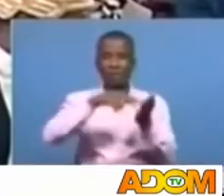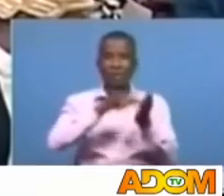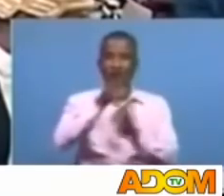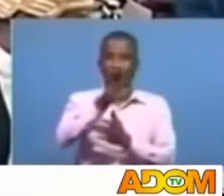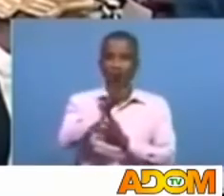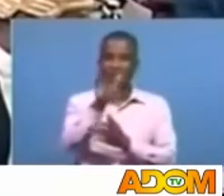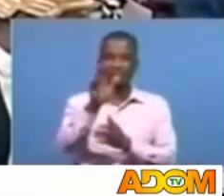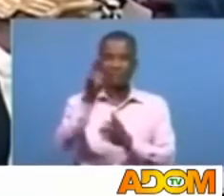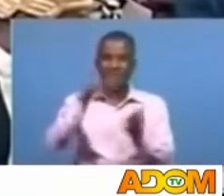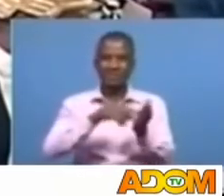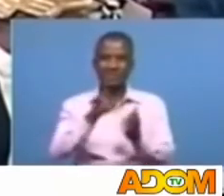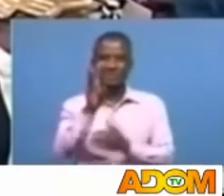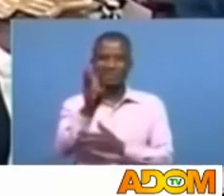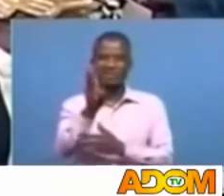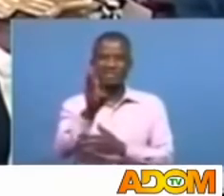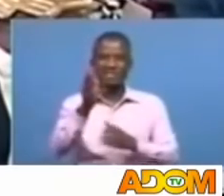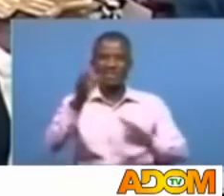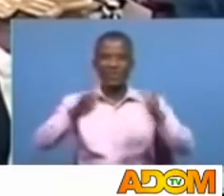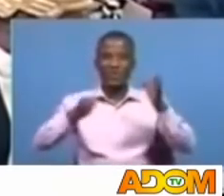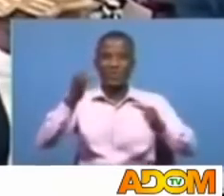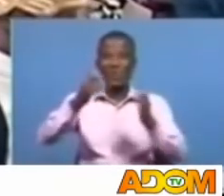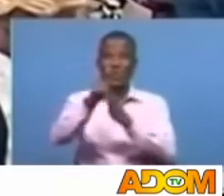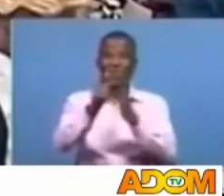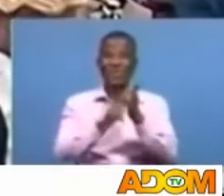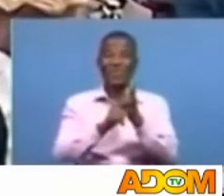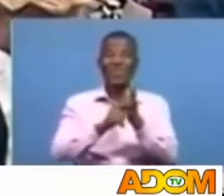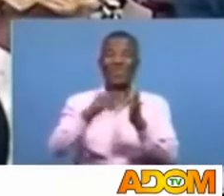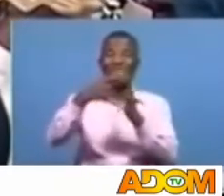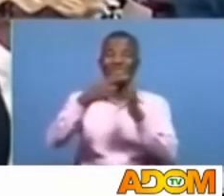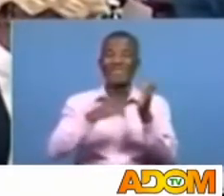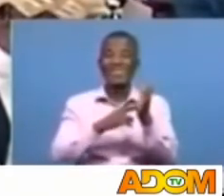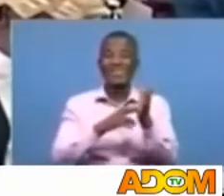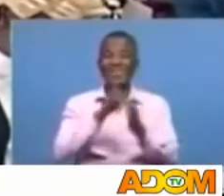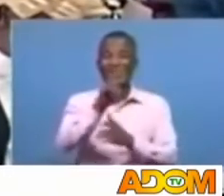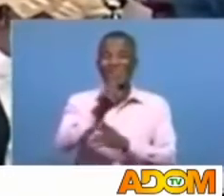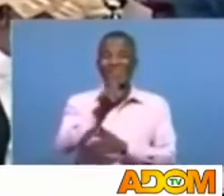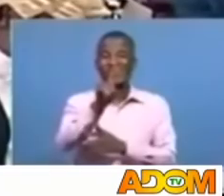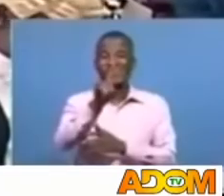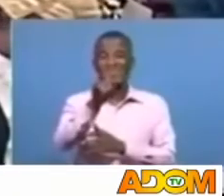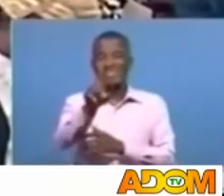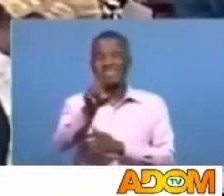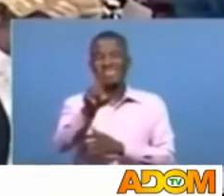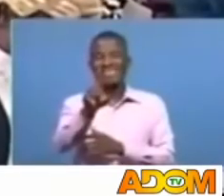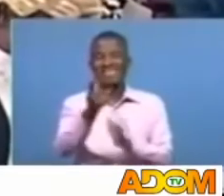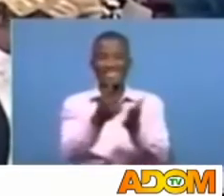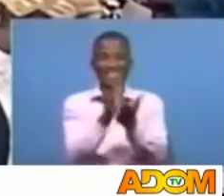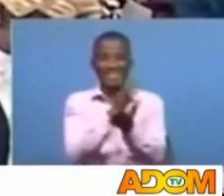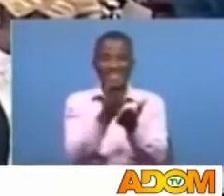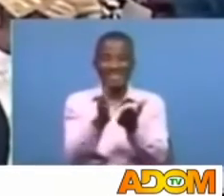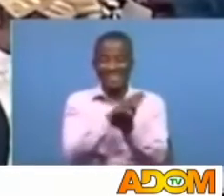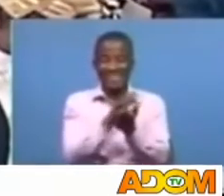2005-2006 Supreme Court Law Reports, page 121.